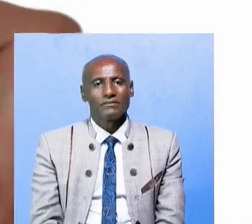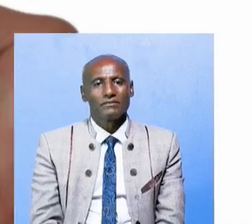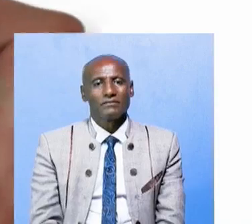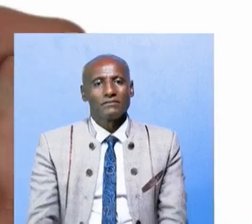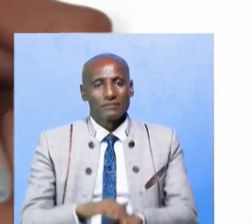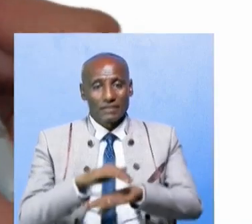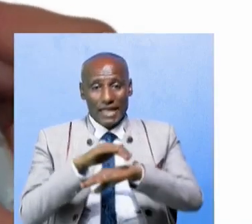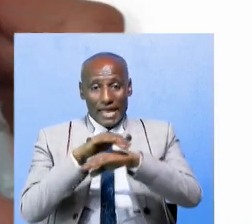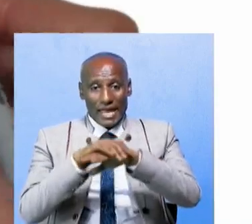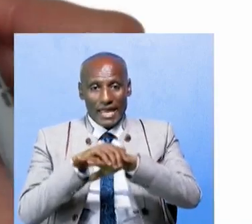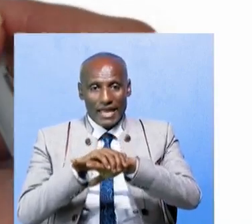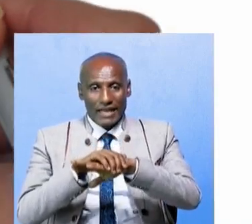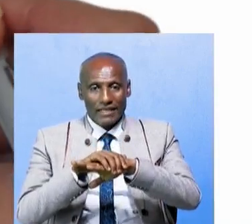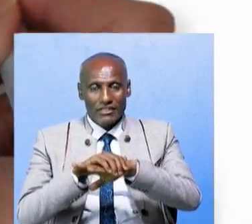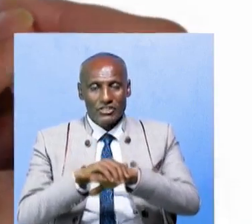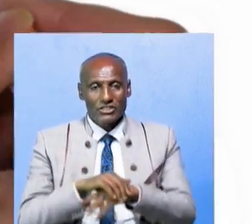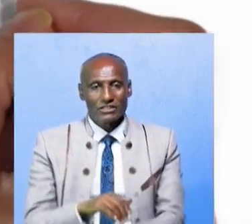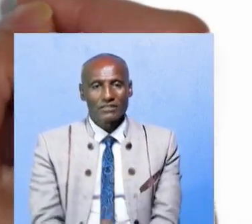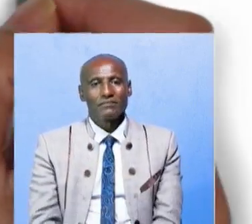English